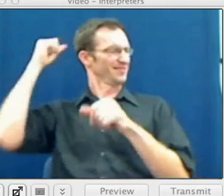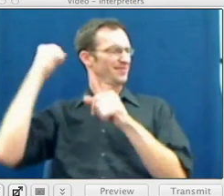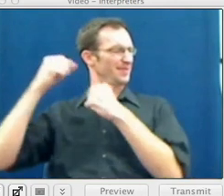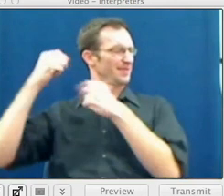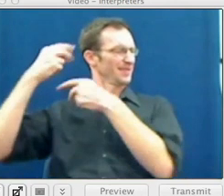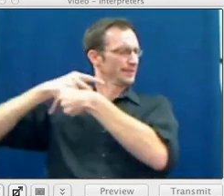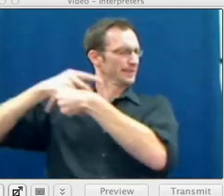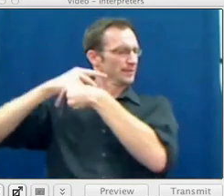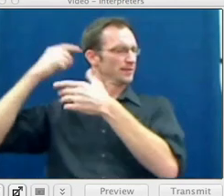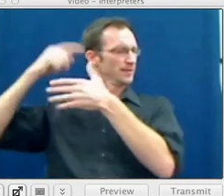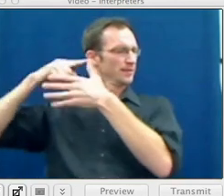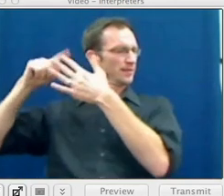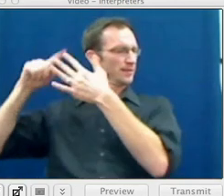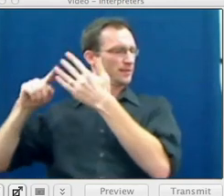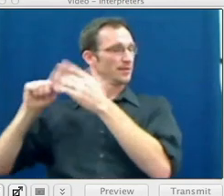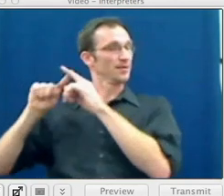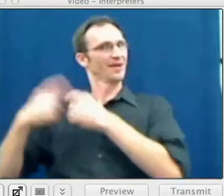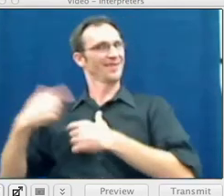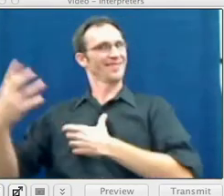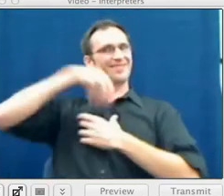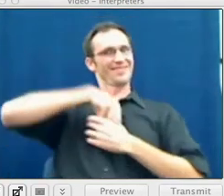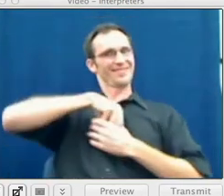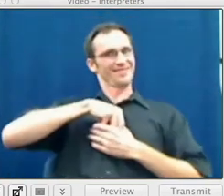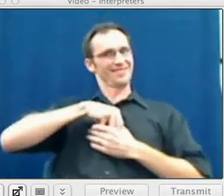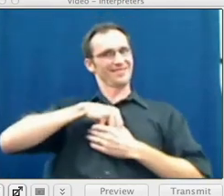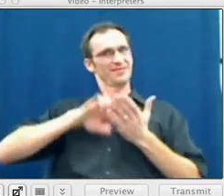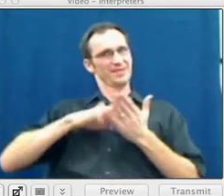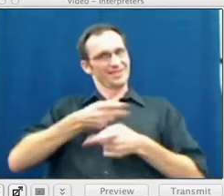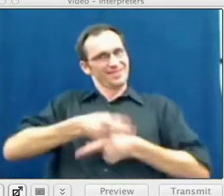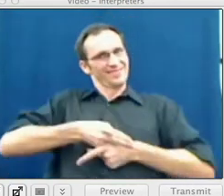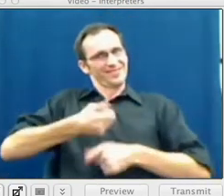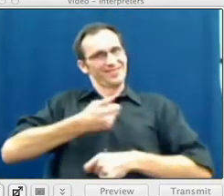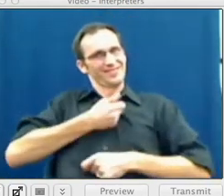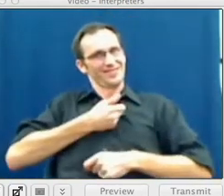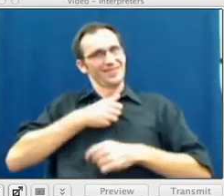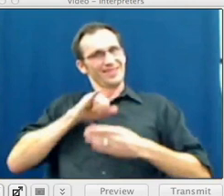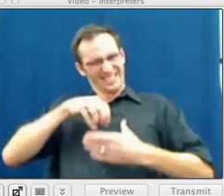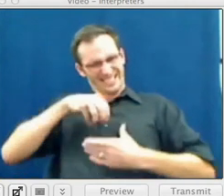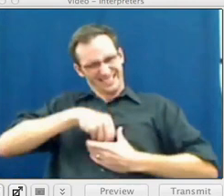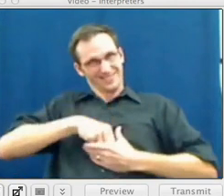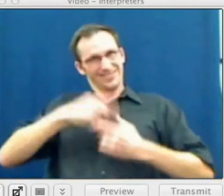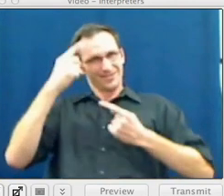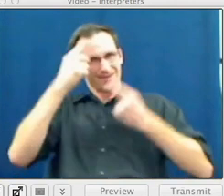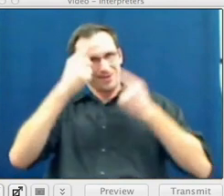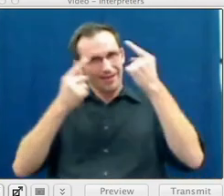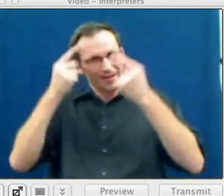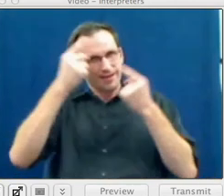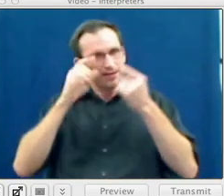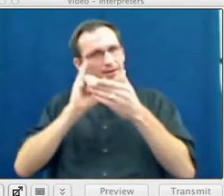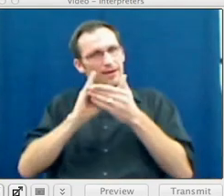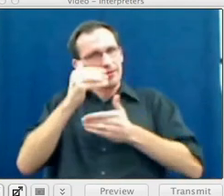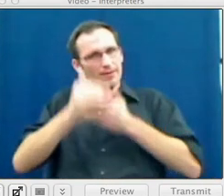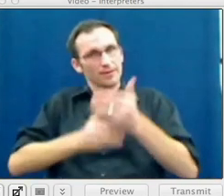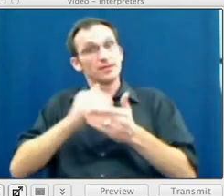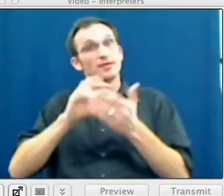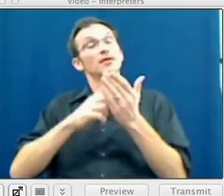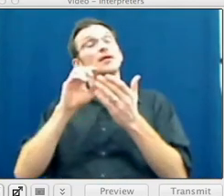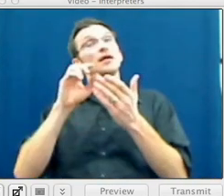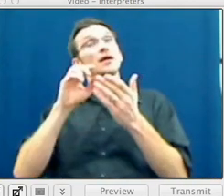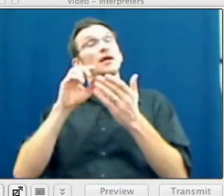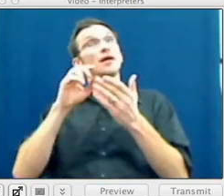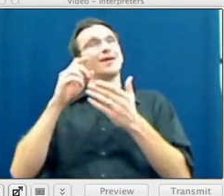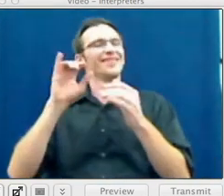by their own continuous process, by that idea that has the voices